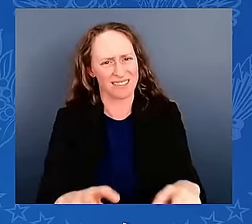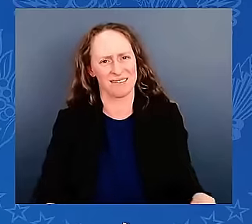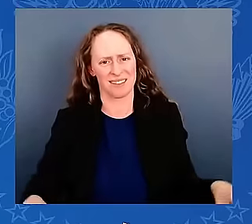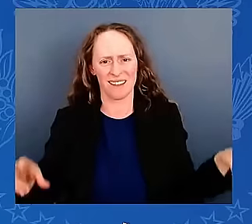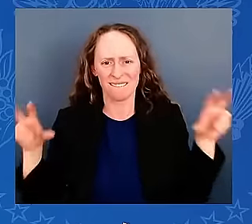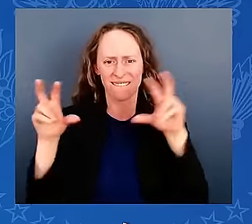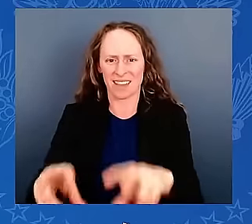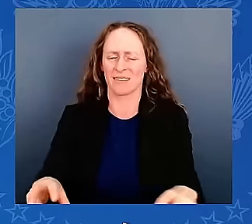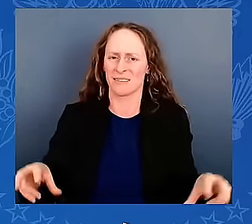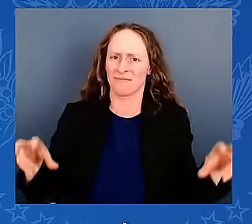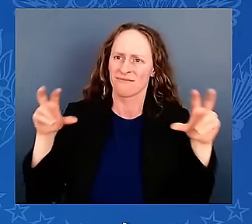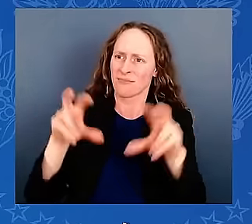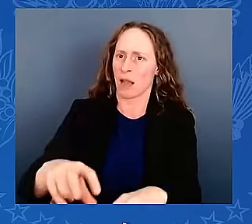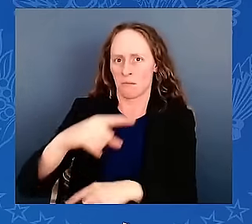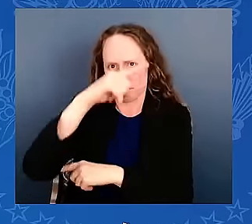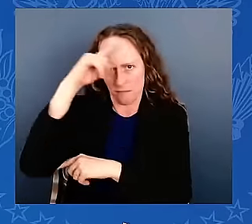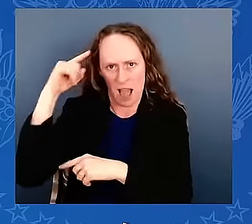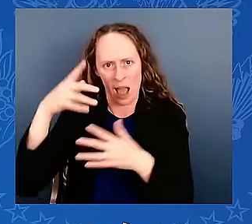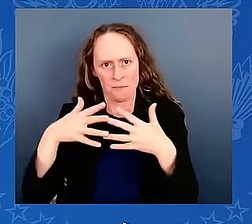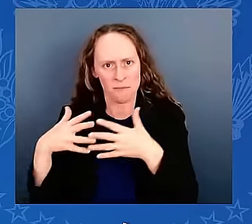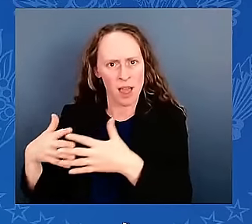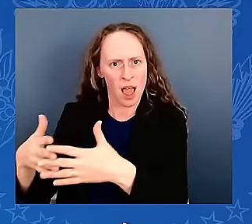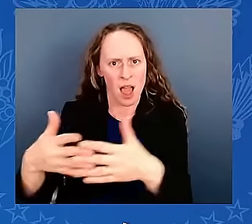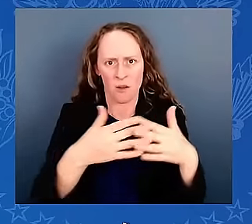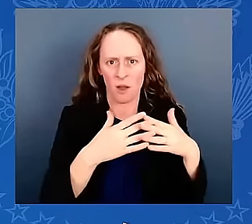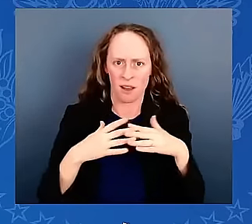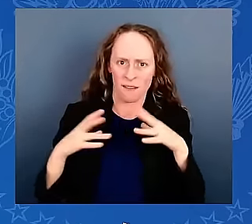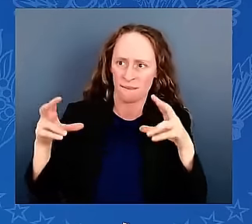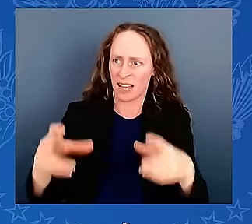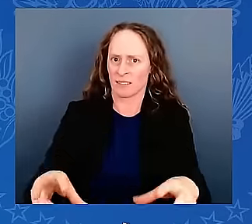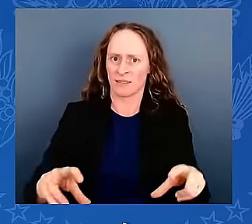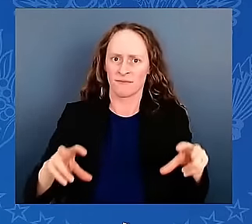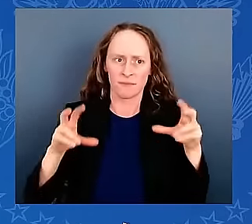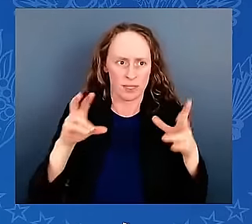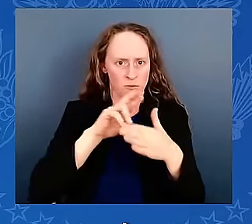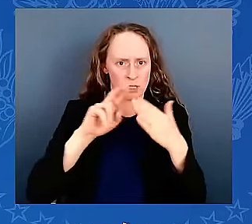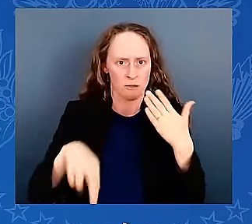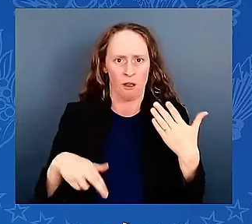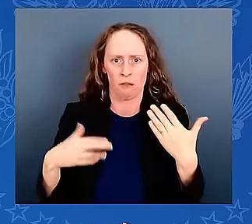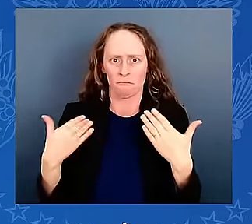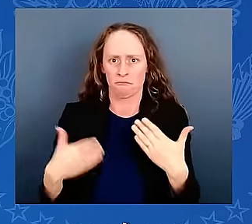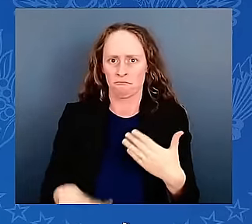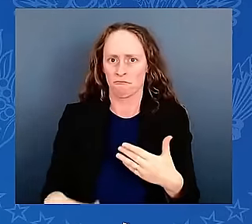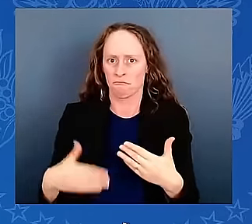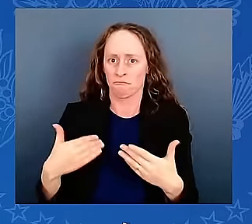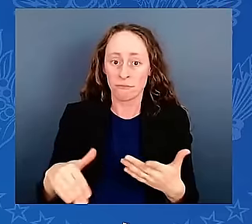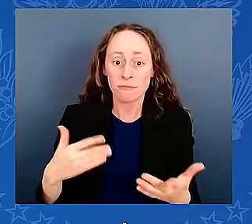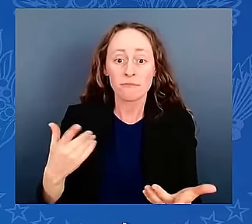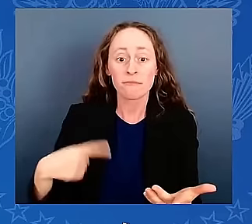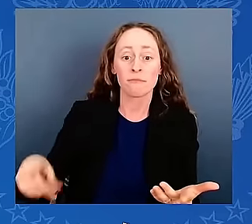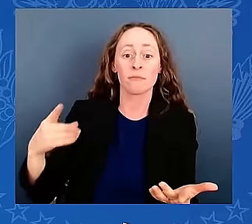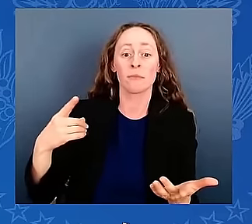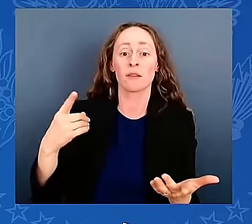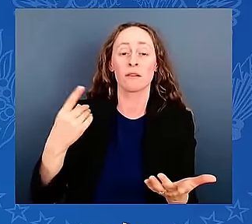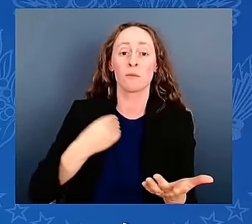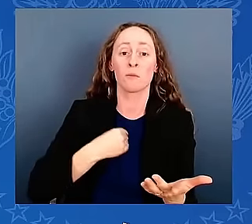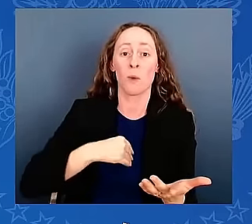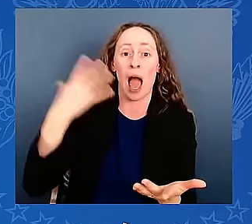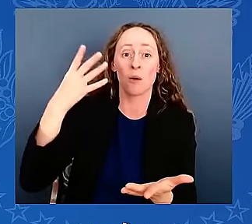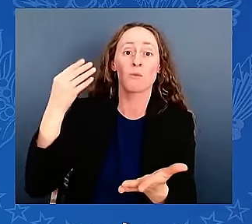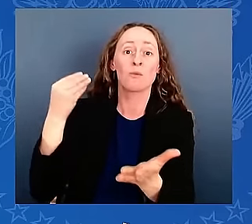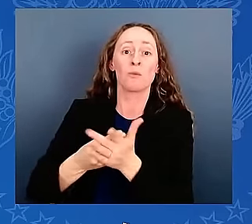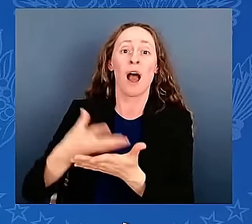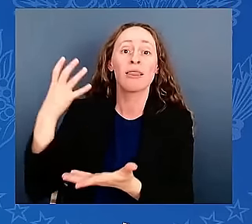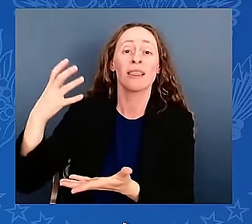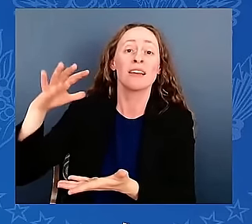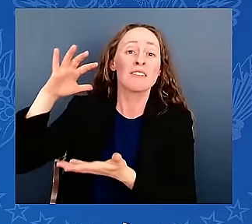racial wealth gap is the lowest it's been in 20 years. Inflation is down in 3 years and coming down